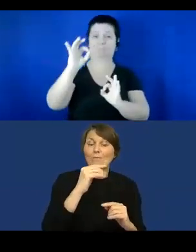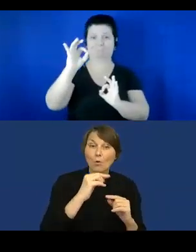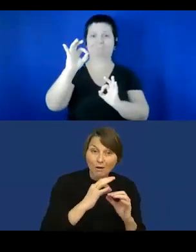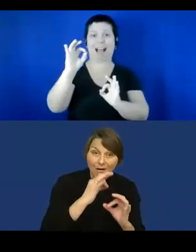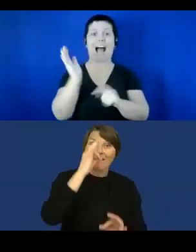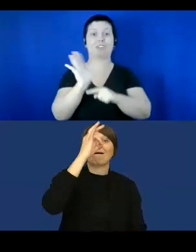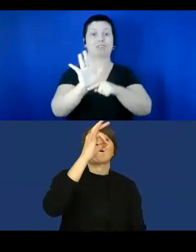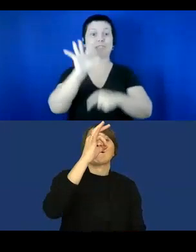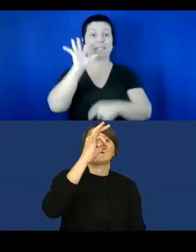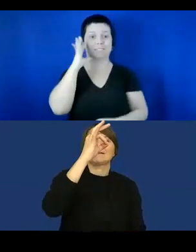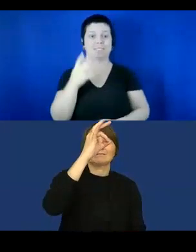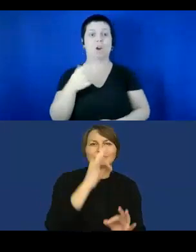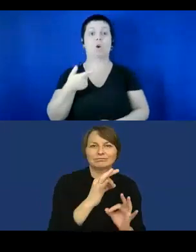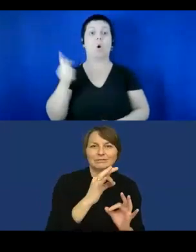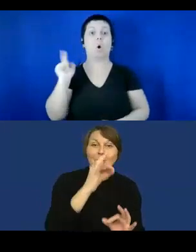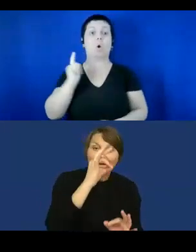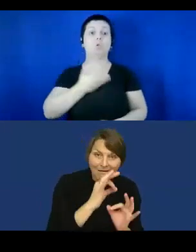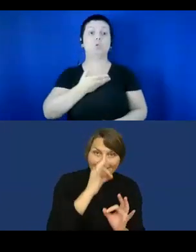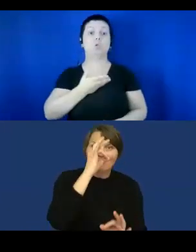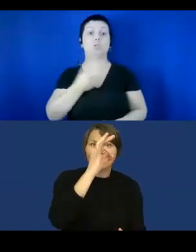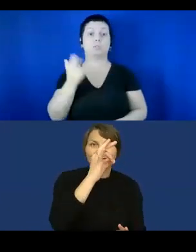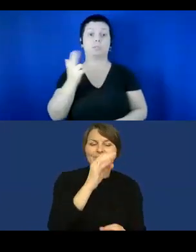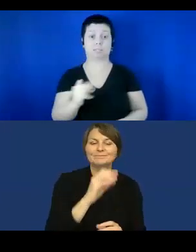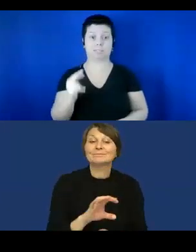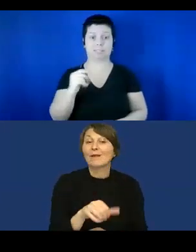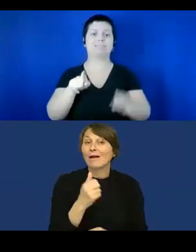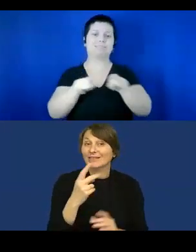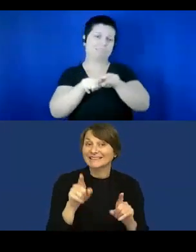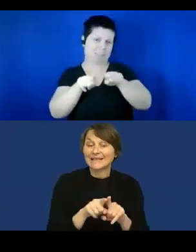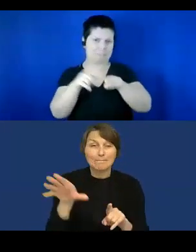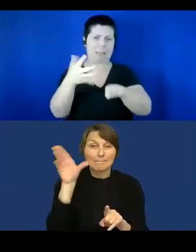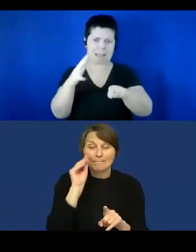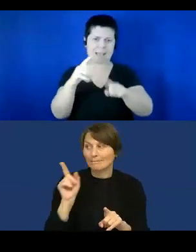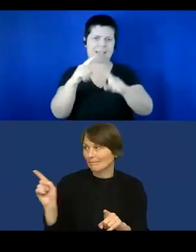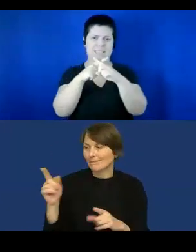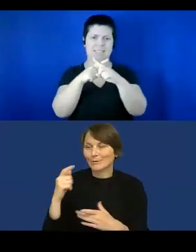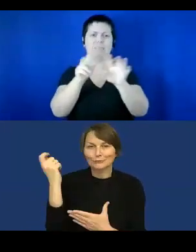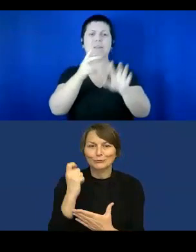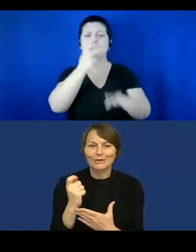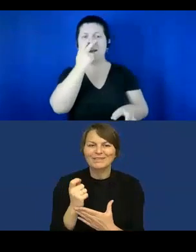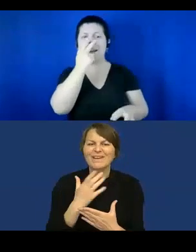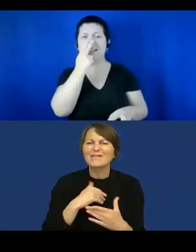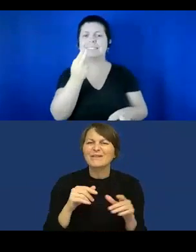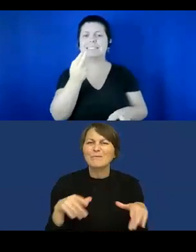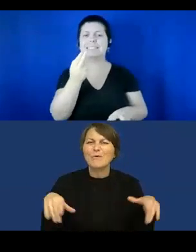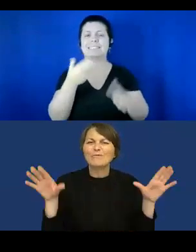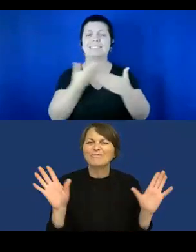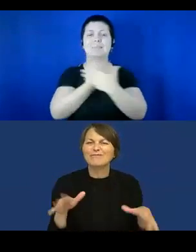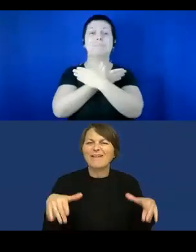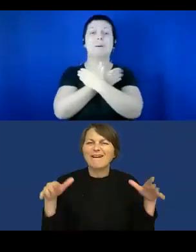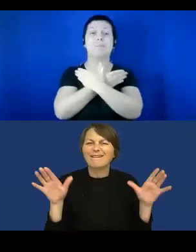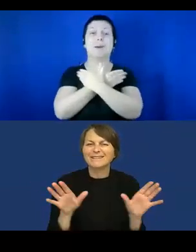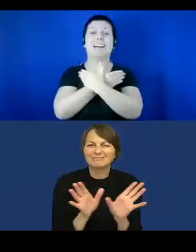another colleague of mine, and this is also a bit of a cross, but it's more like a butterfly, so a continuous line.